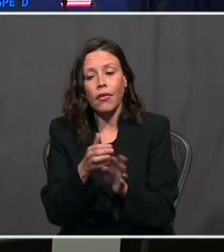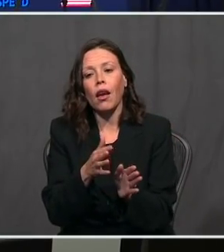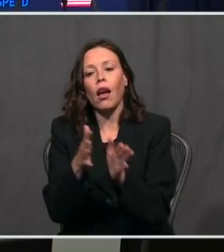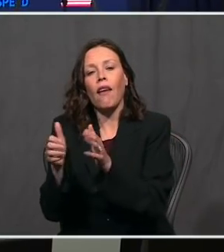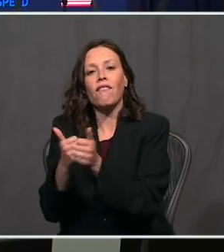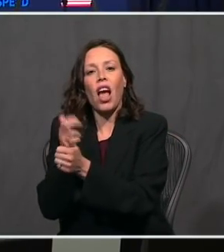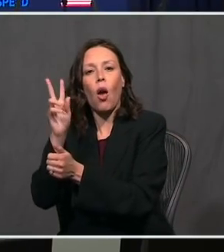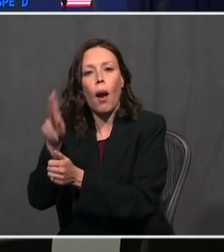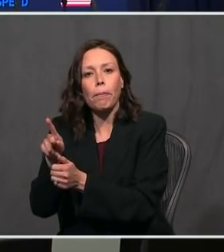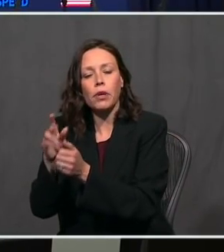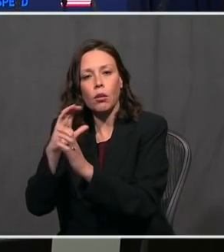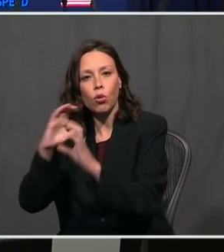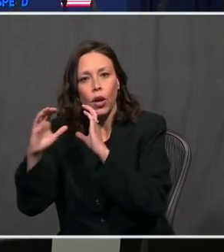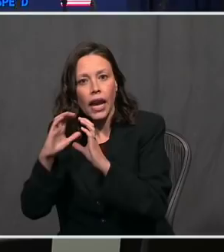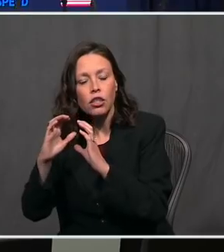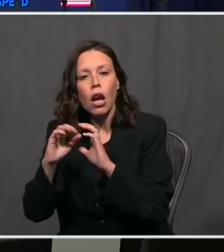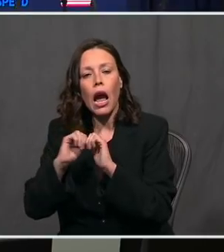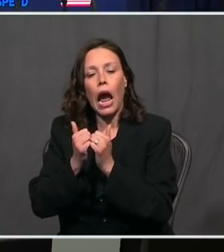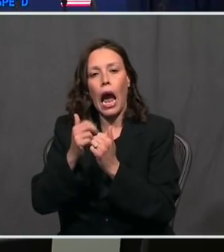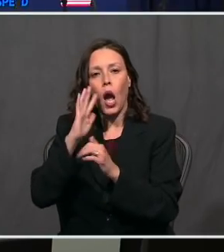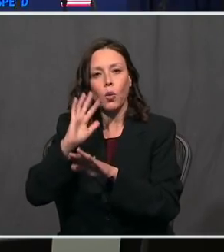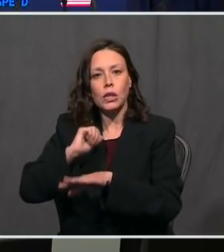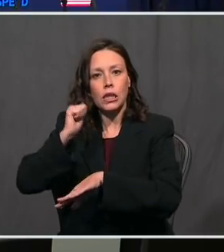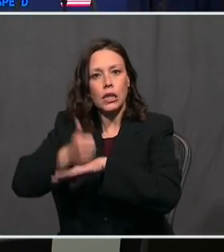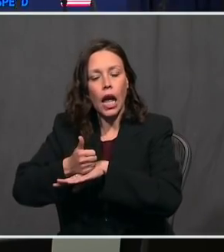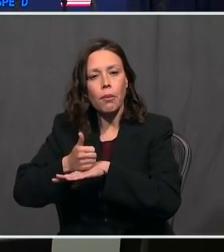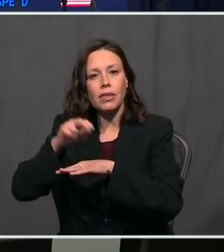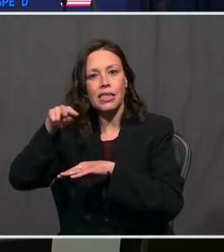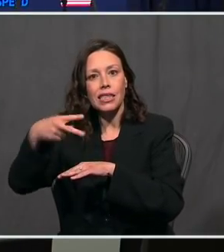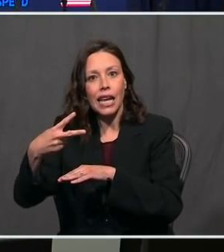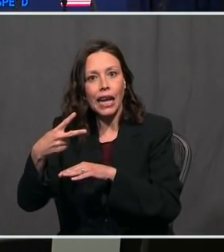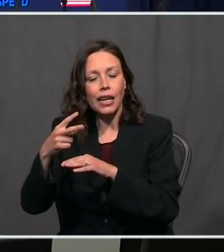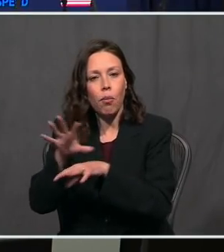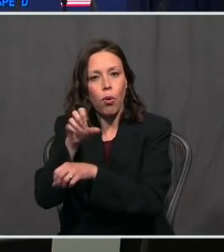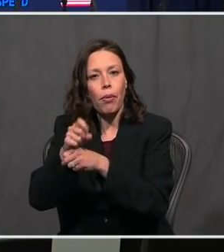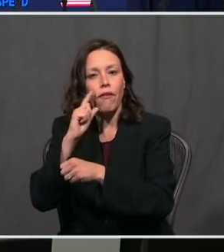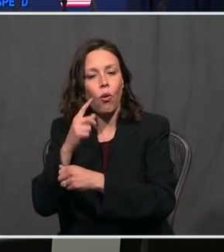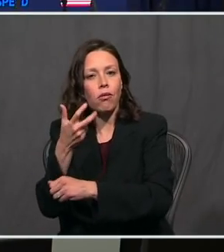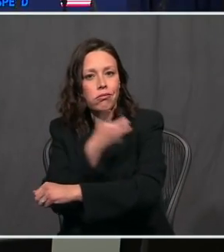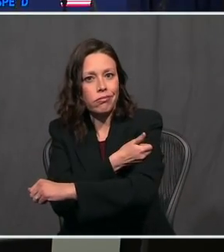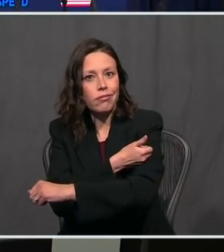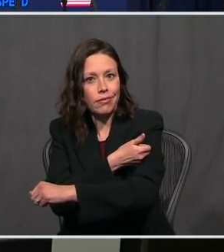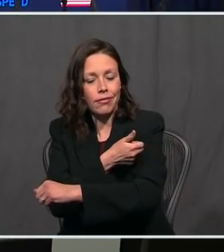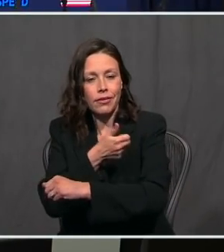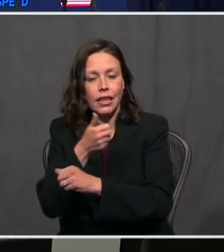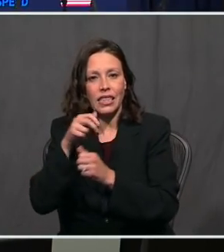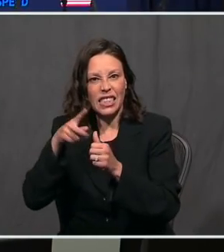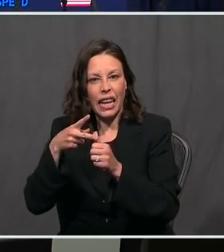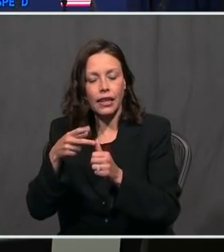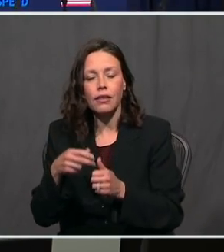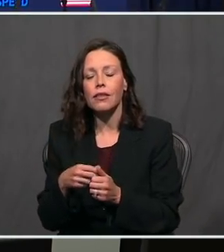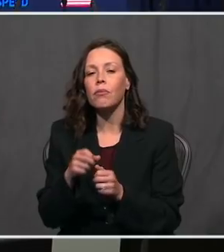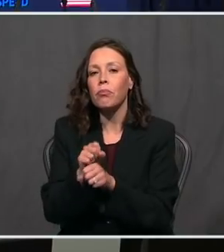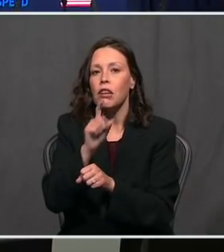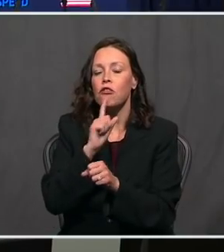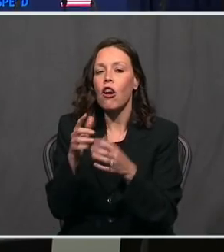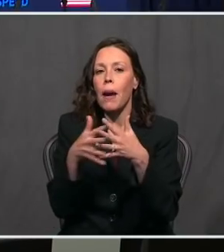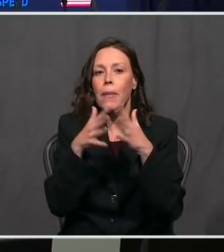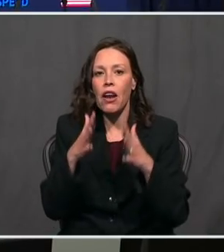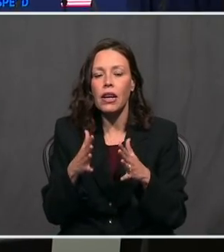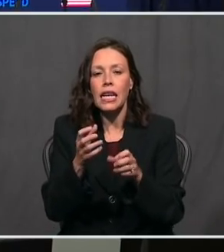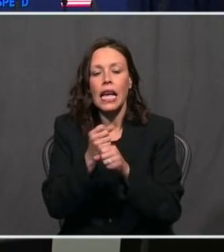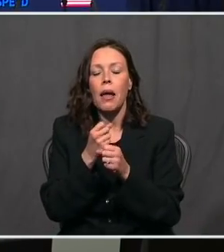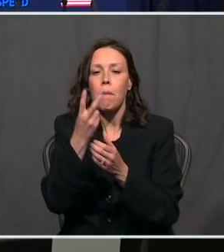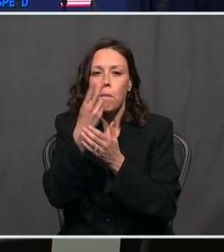as how we're going to set up follow-up the second dose, right, the booster dose, if you will, we have to ensure that Americans get